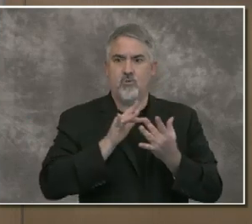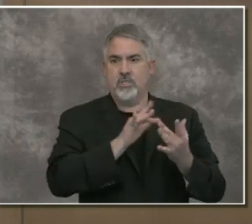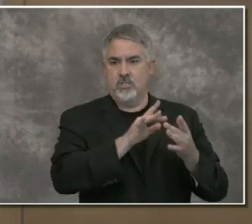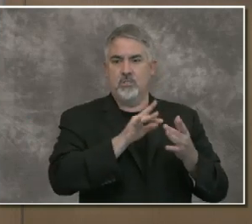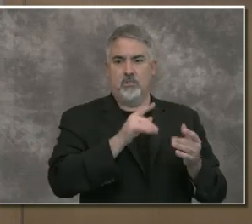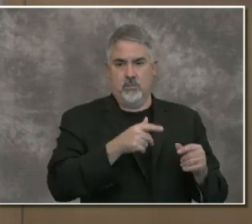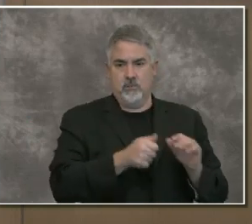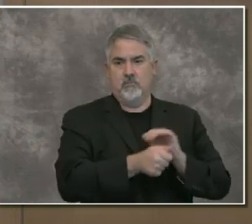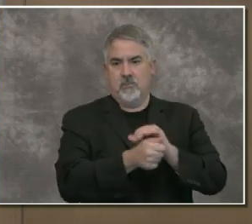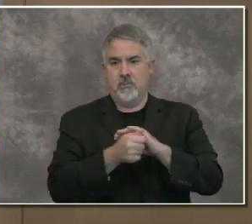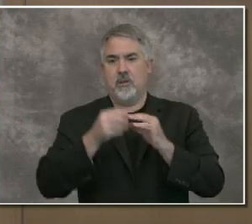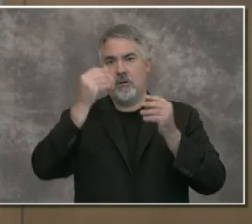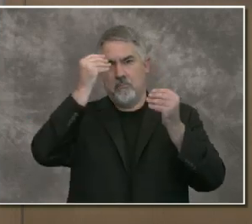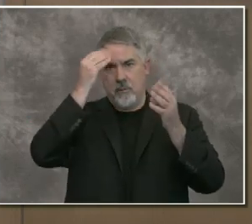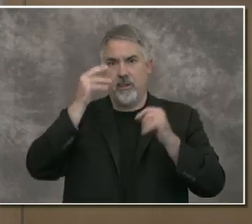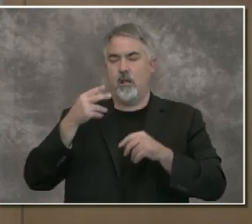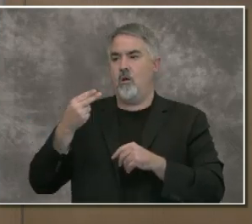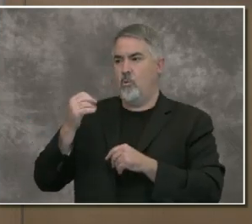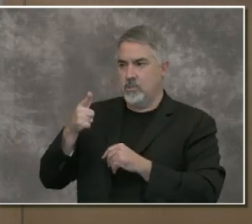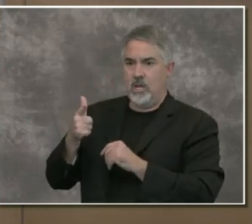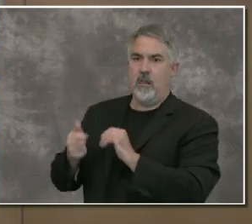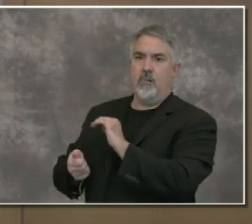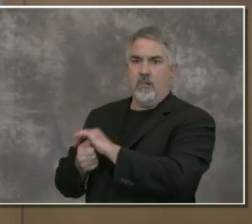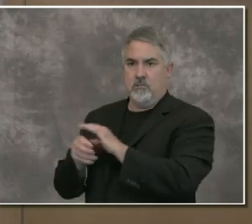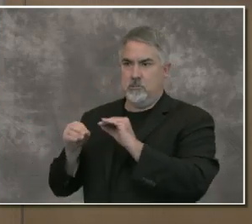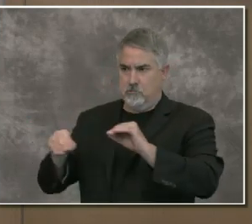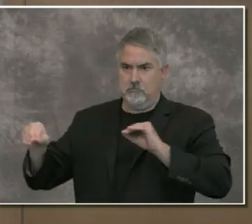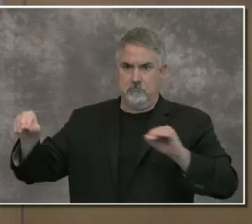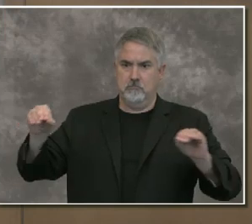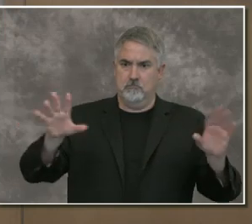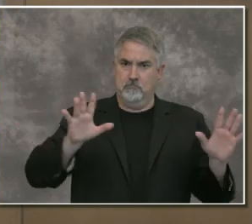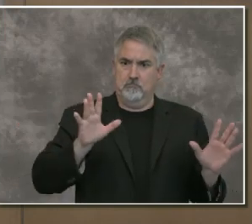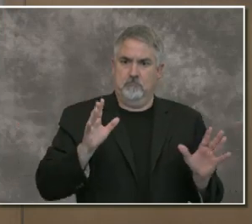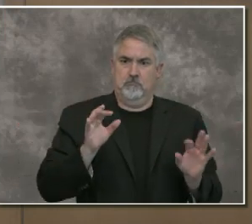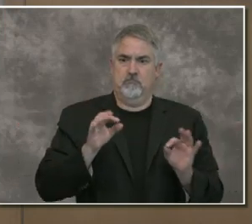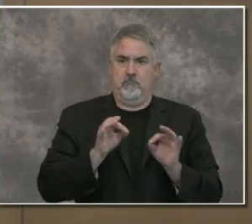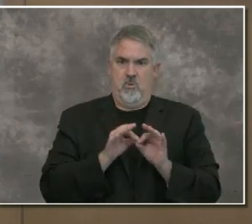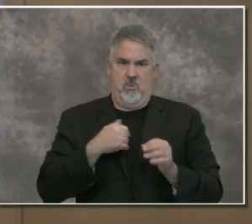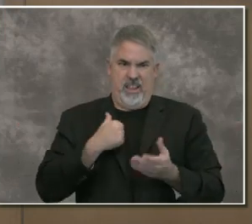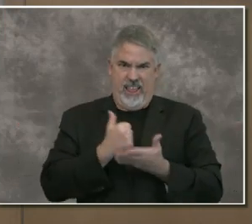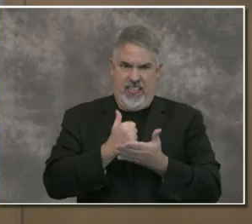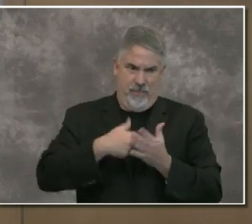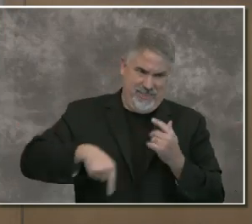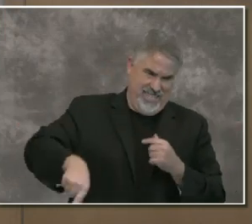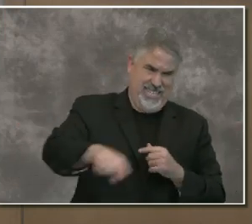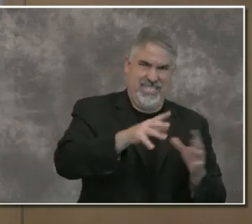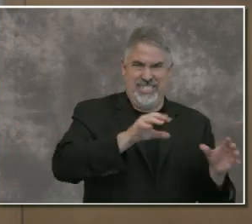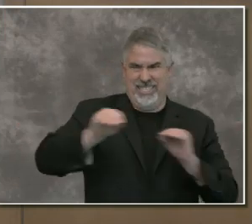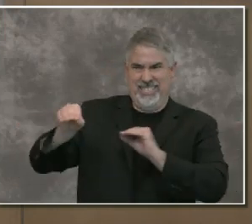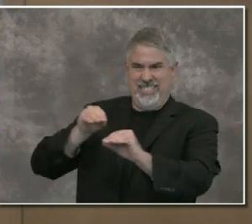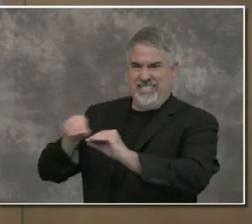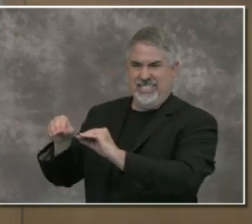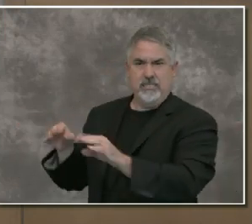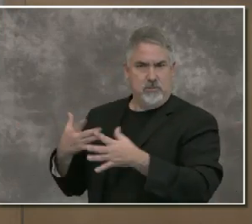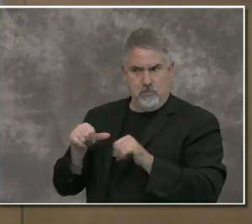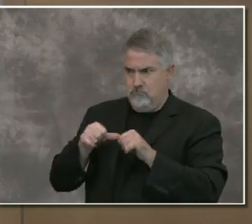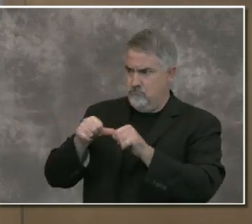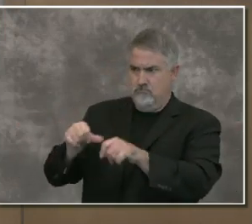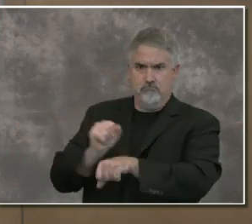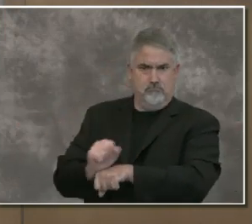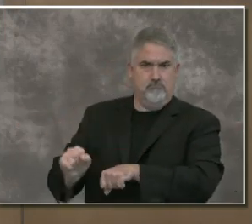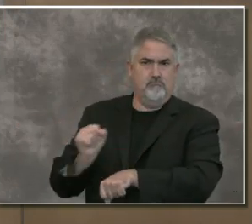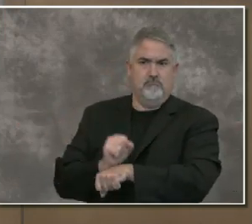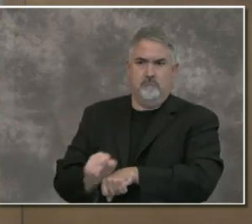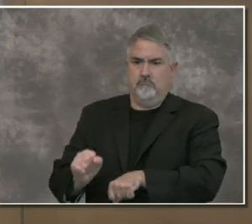rooms where individuals can go, and efforts with the regional task force on homeless rooms. And we will certainly continue that because we are acutely